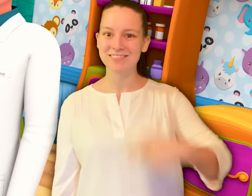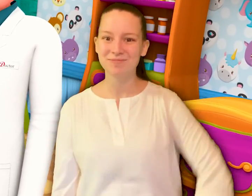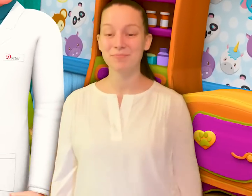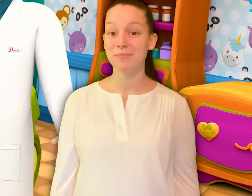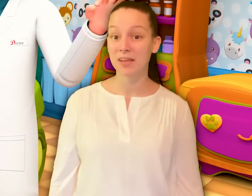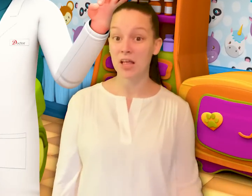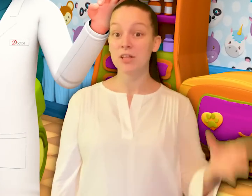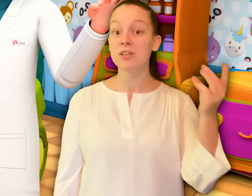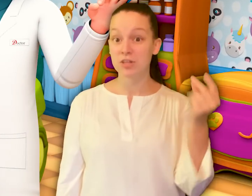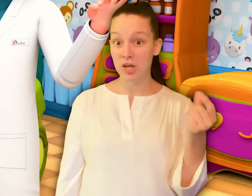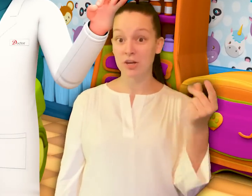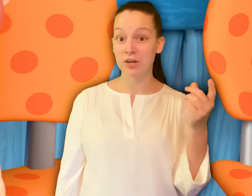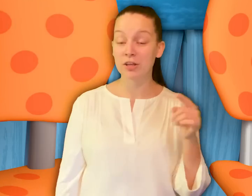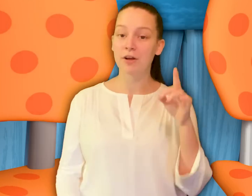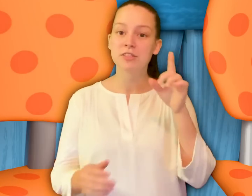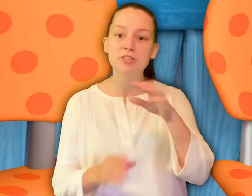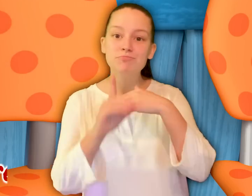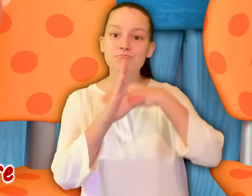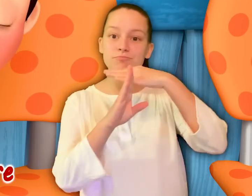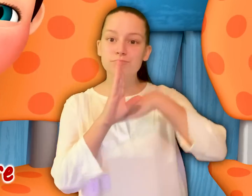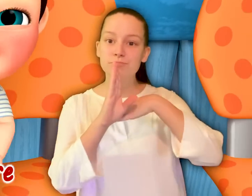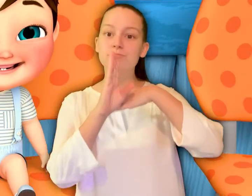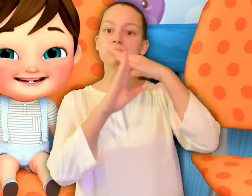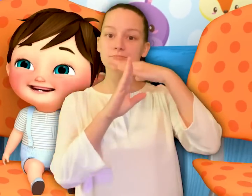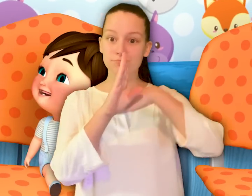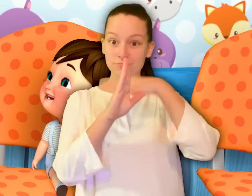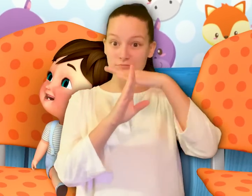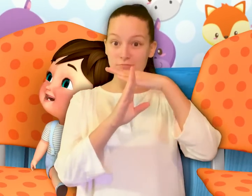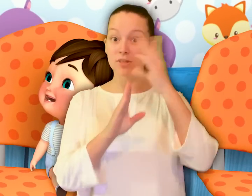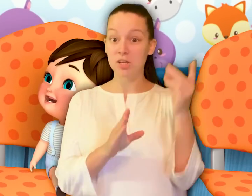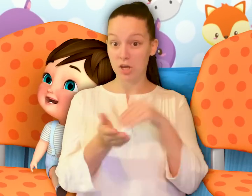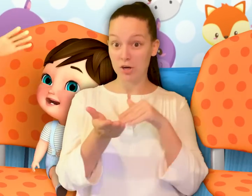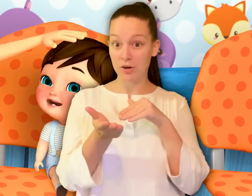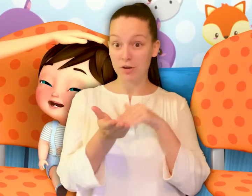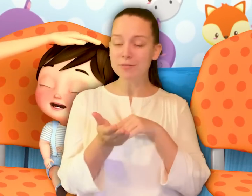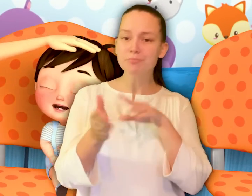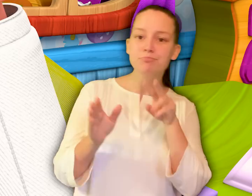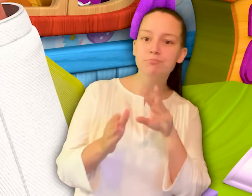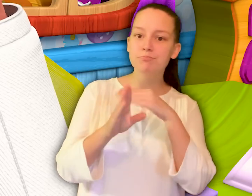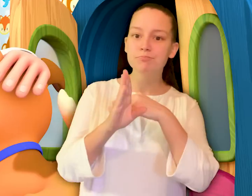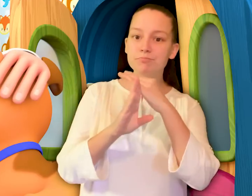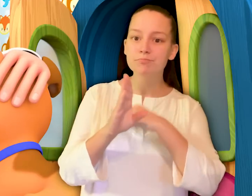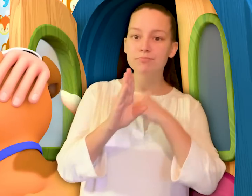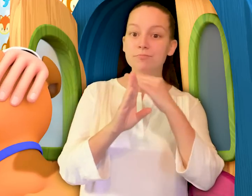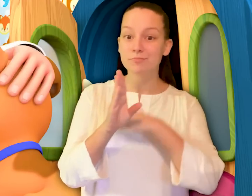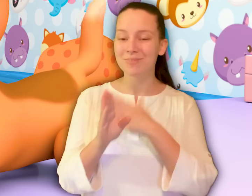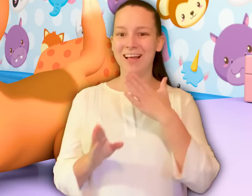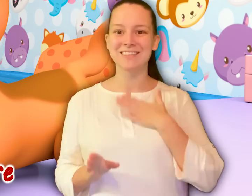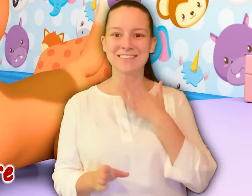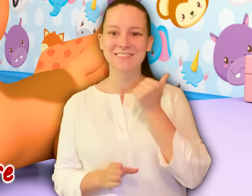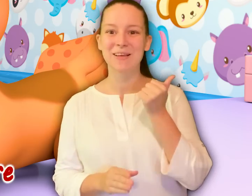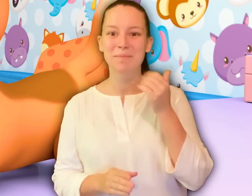sweet puppy the doctor checked the temperature temperature temperature the doctor checked